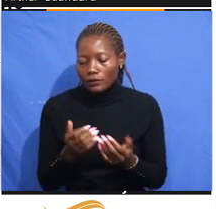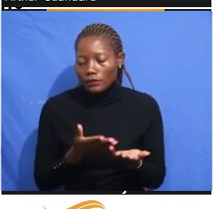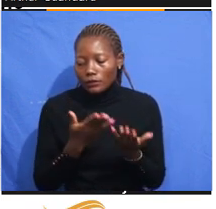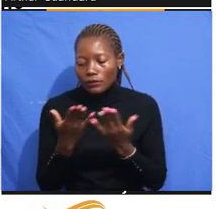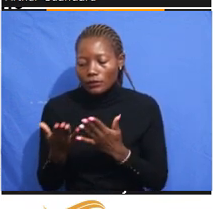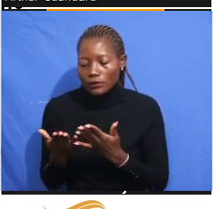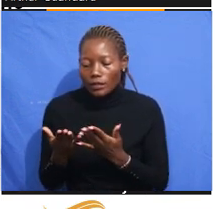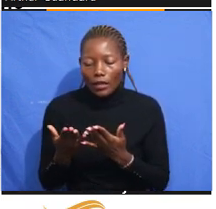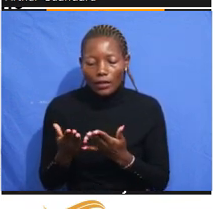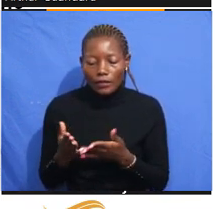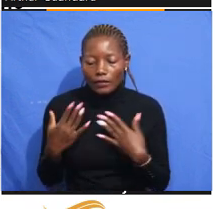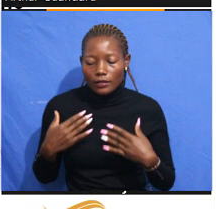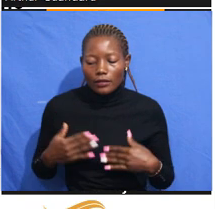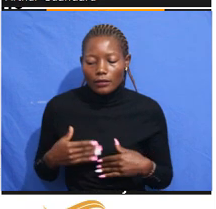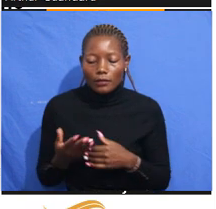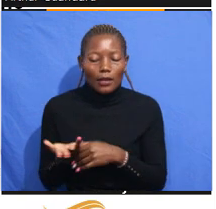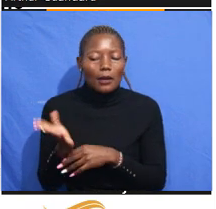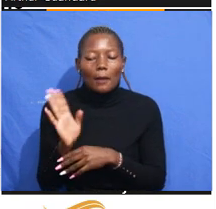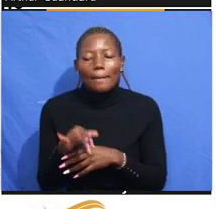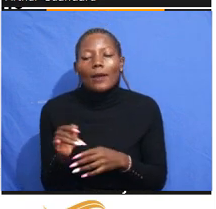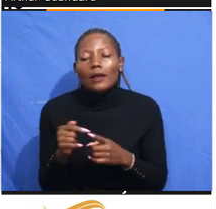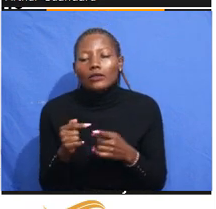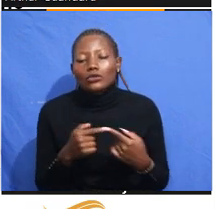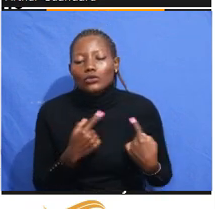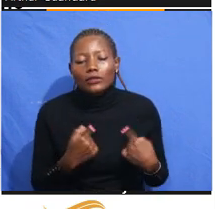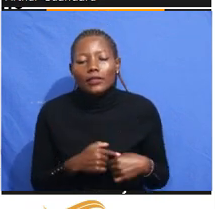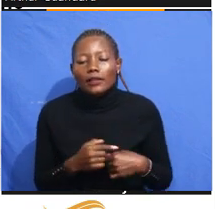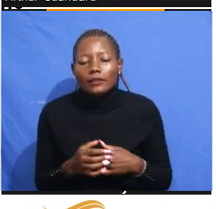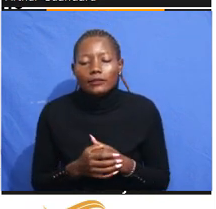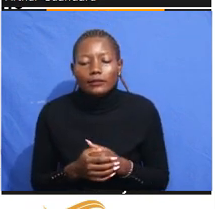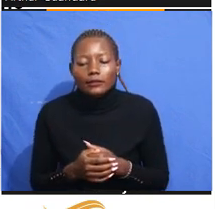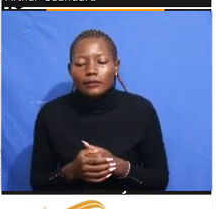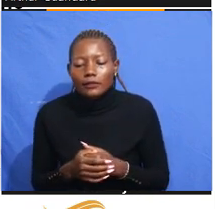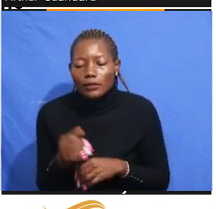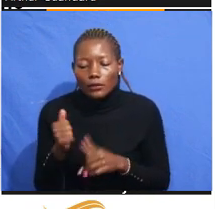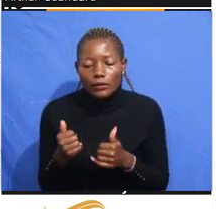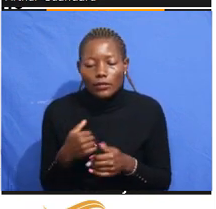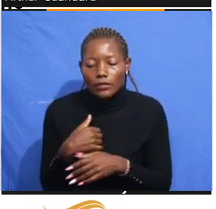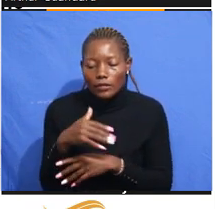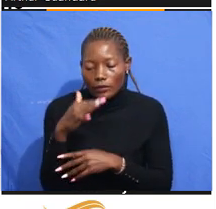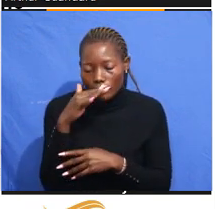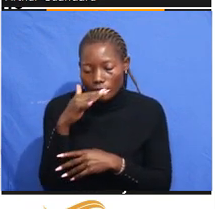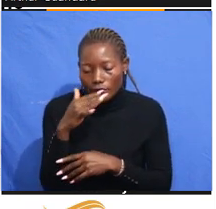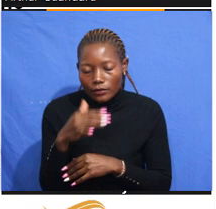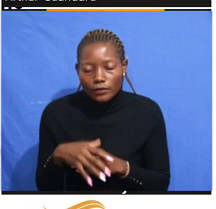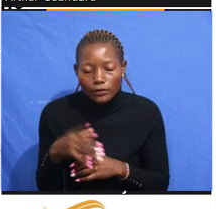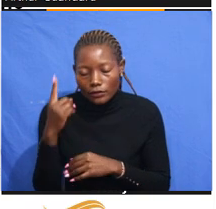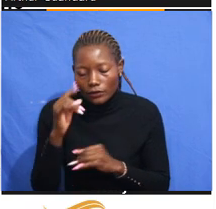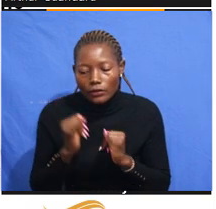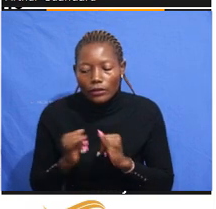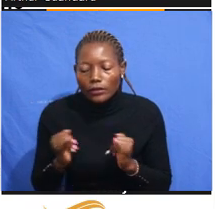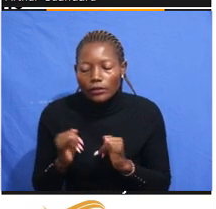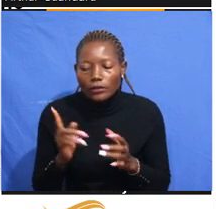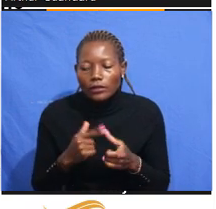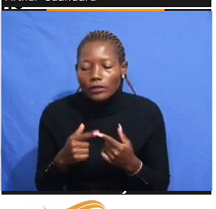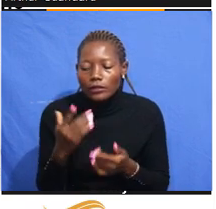tissues back now to the heart. The oxygenated blood is coming back to the heart again for purification. Then, of course,